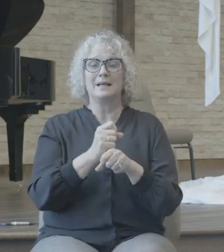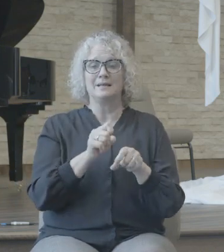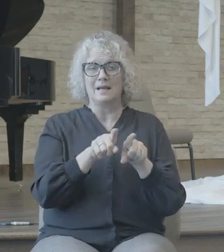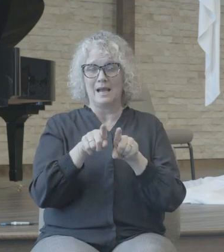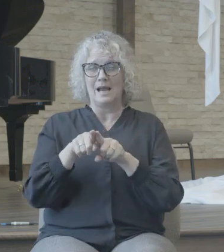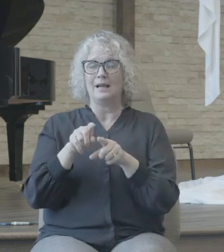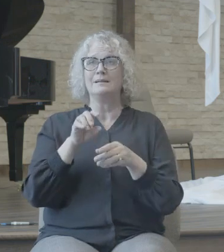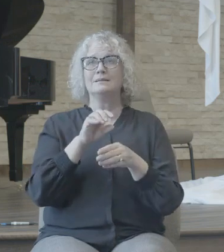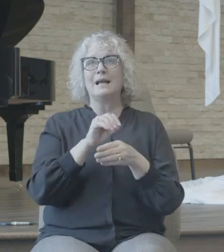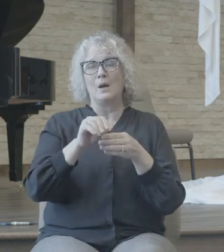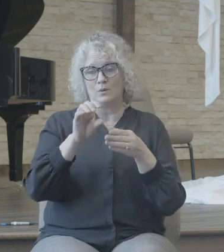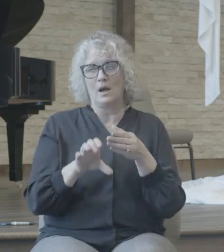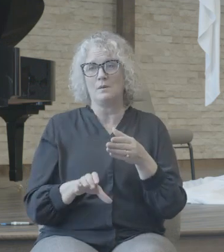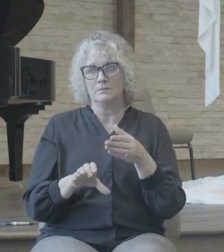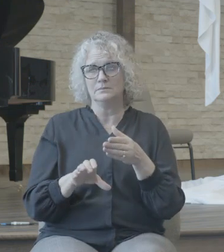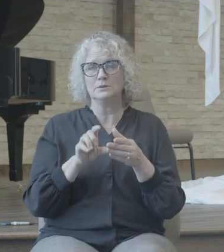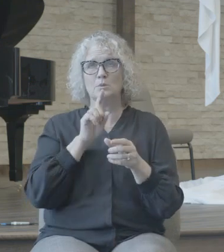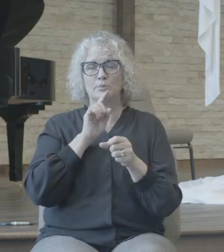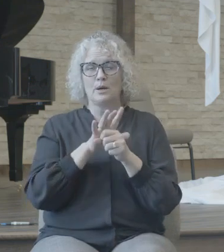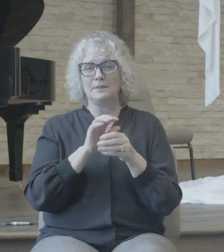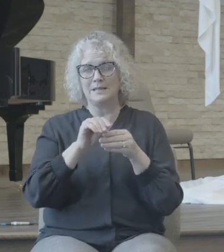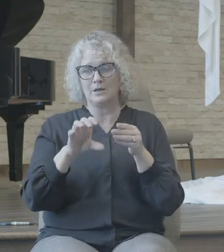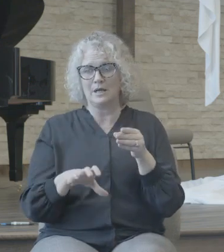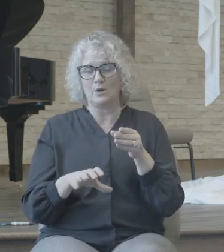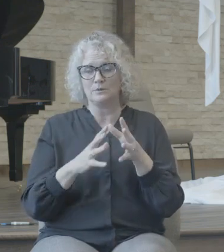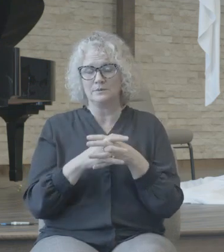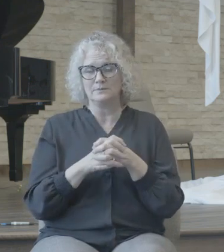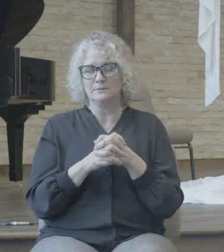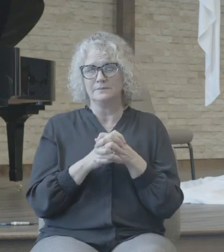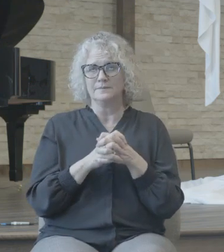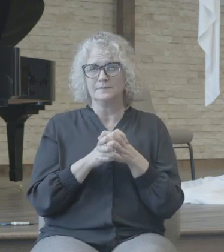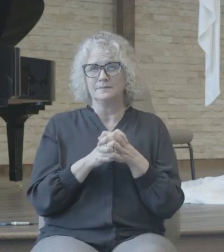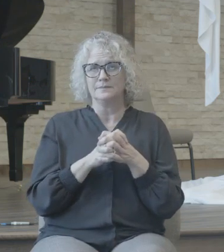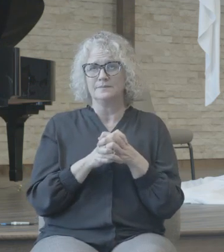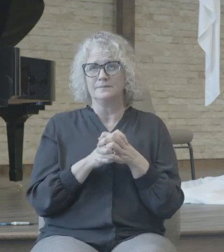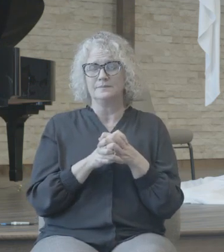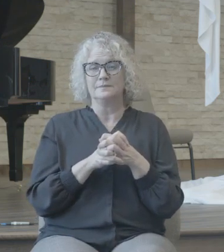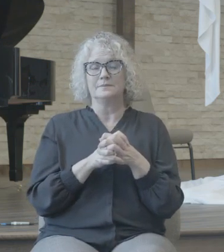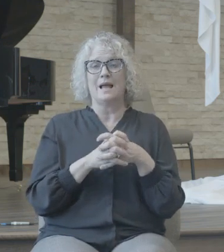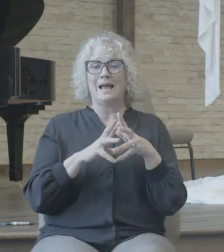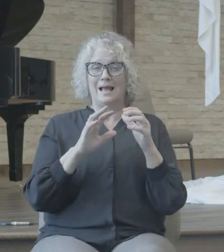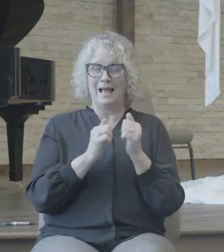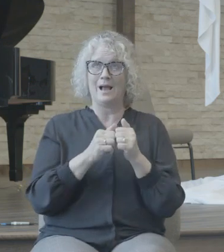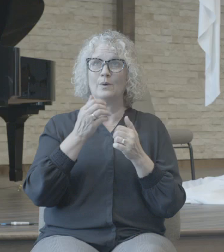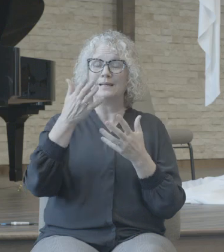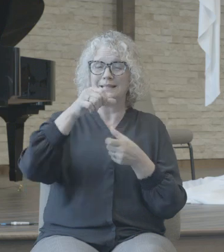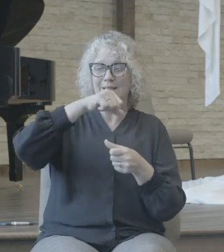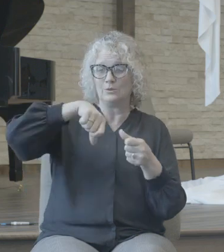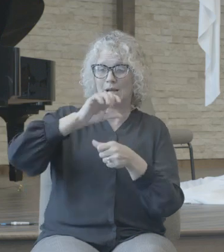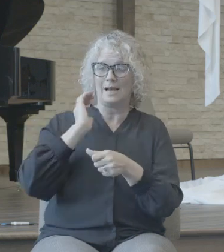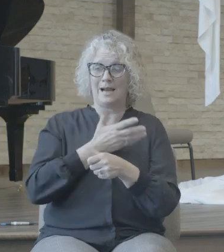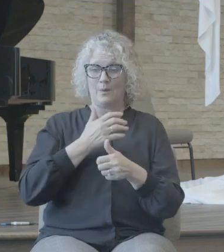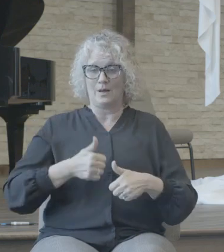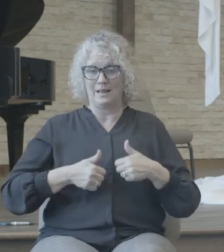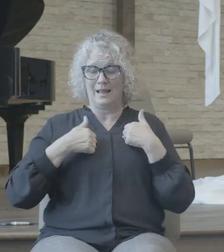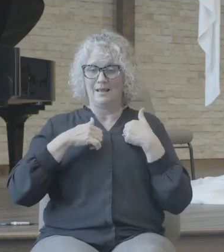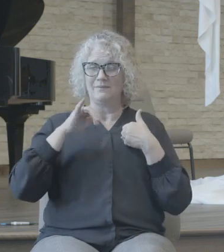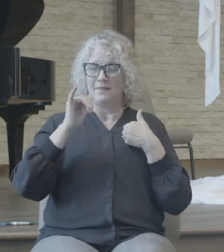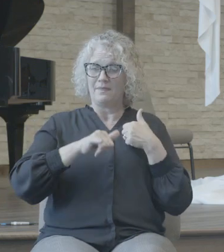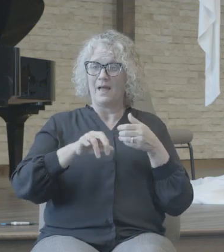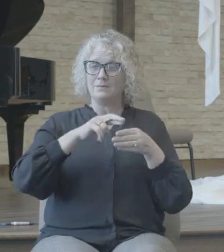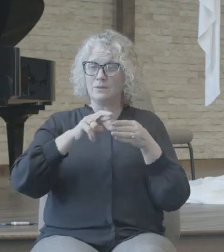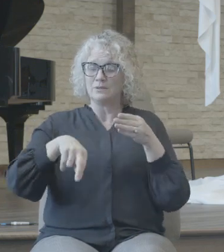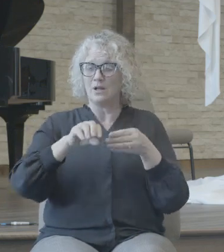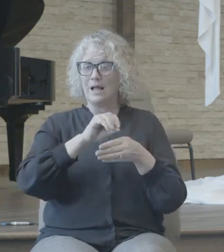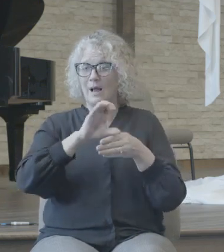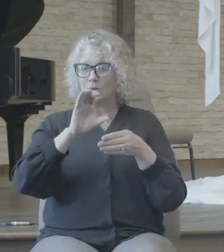outcomes of those promises and the outcomes of how He interacts in our lives. We are to